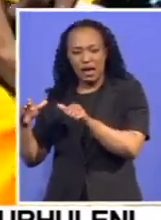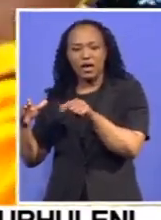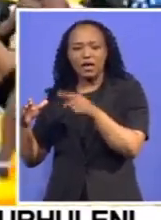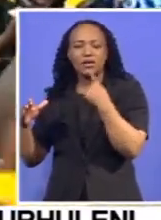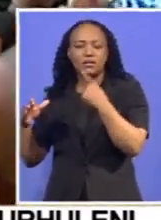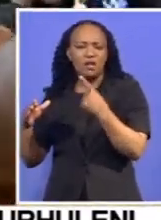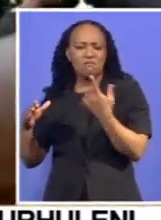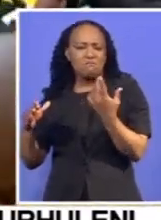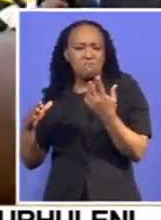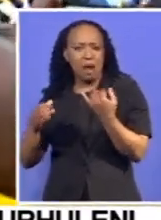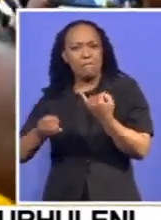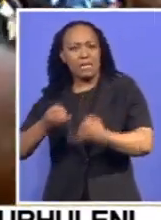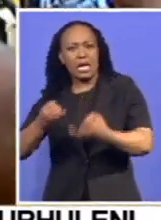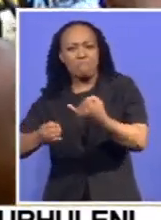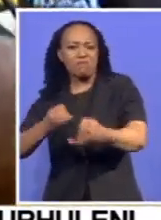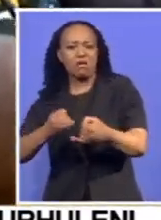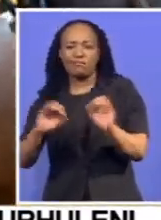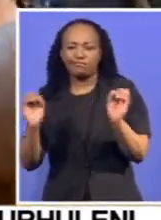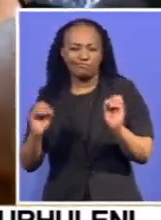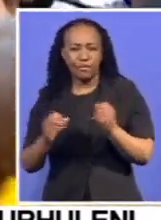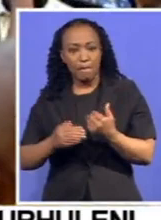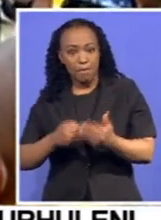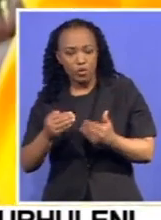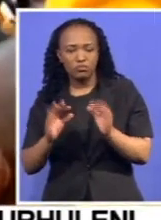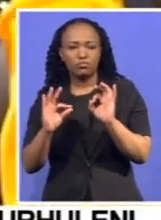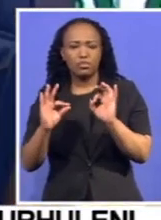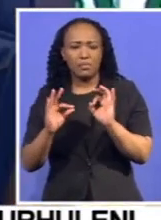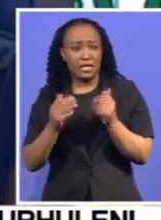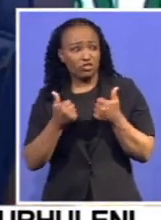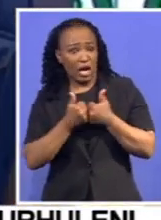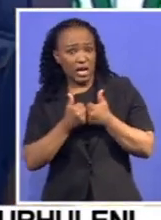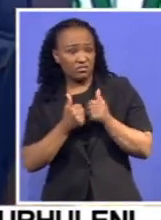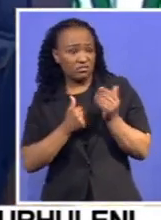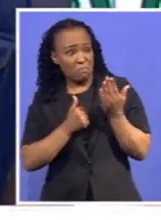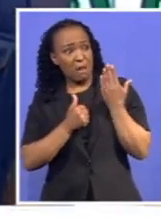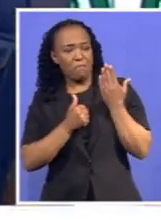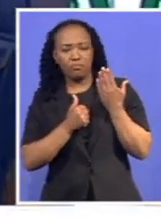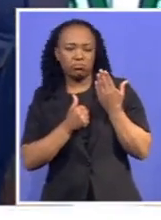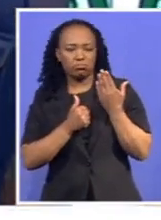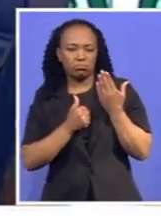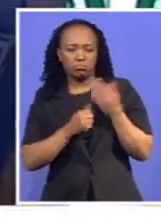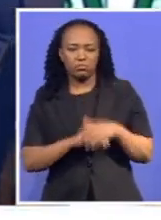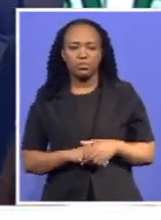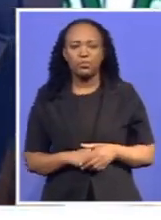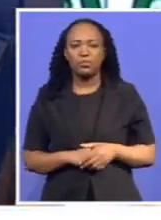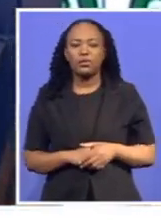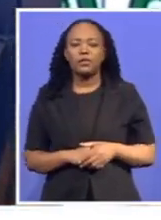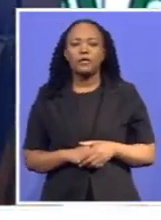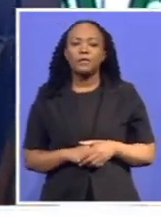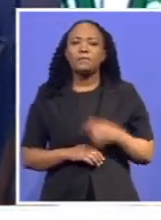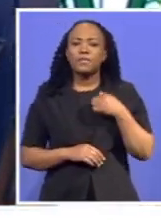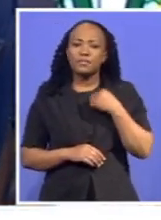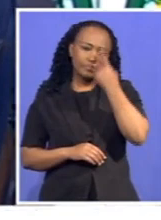was no missteps in the process and he doesn't anticipate any challenges. I believe that we have done everything possible,